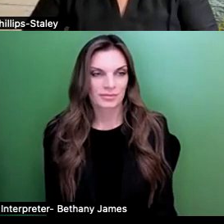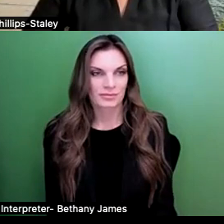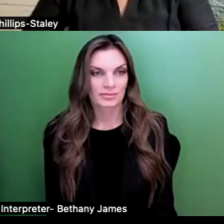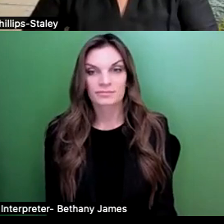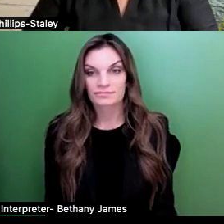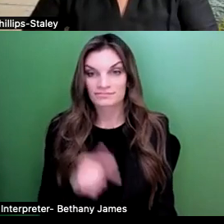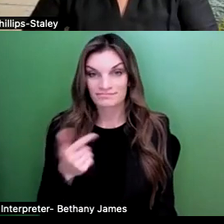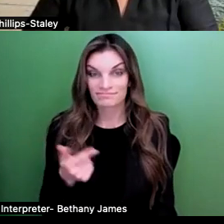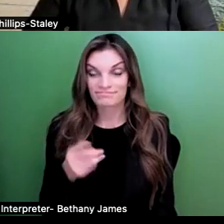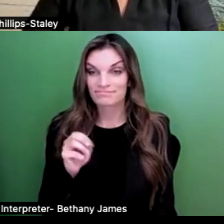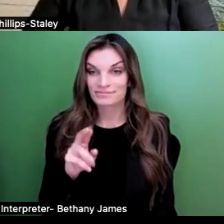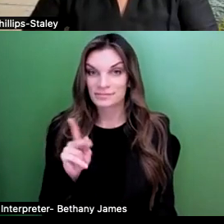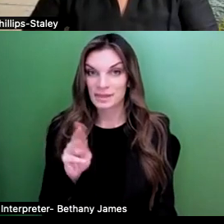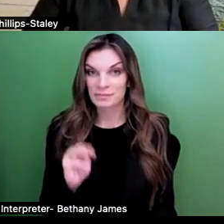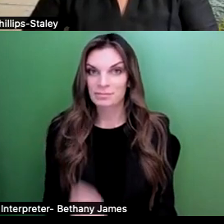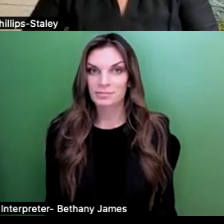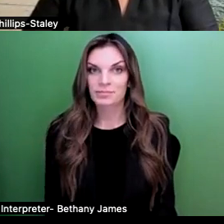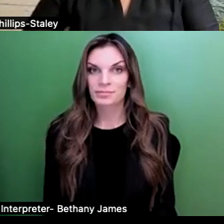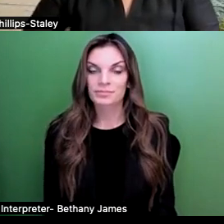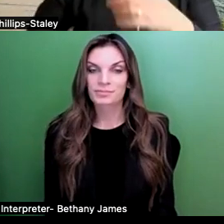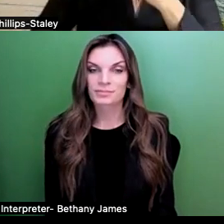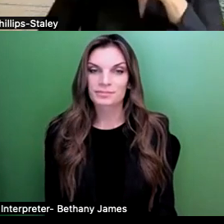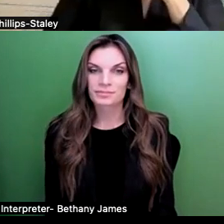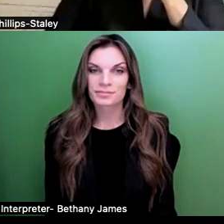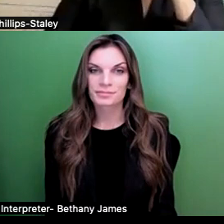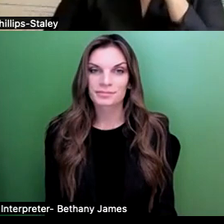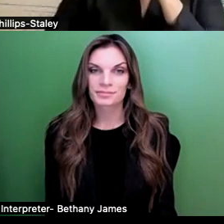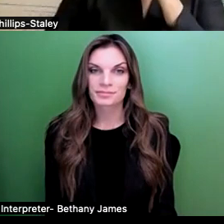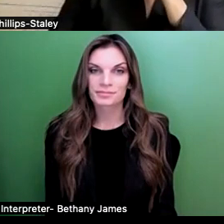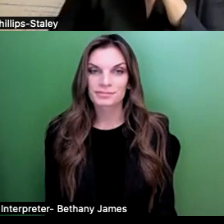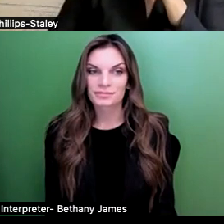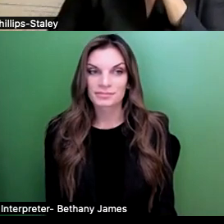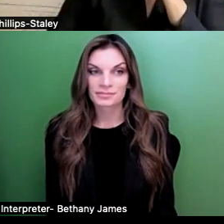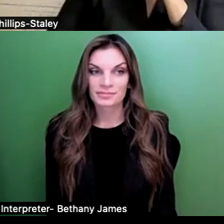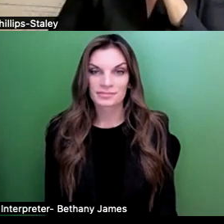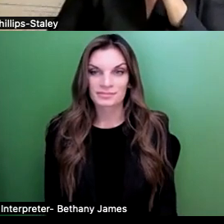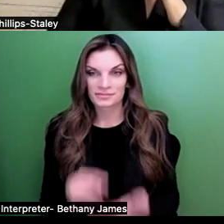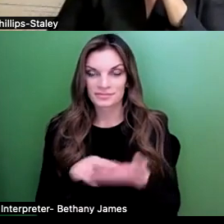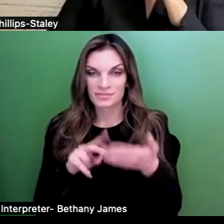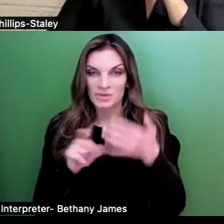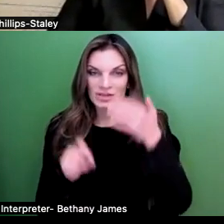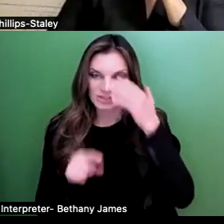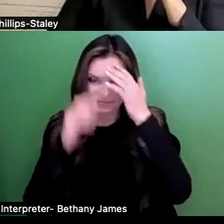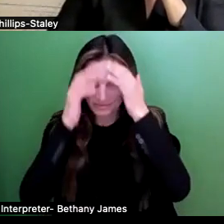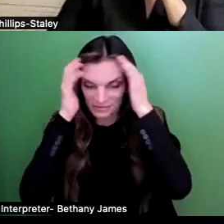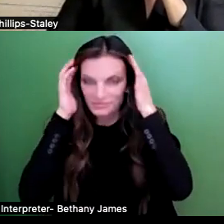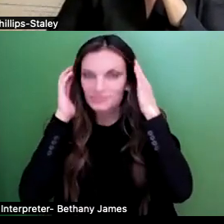Mr. Kim, Um, shall I read the question? Let me read yes, the question. please.